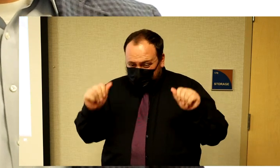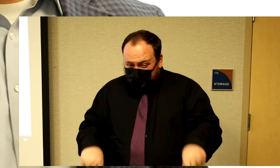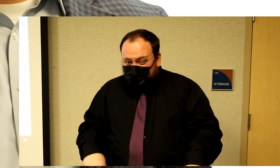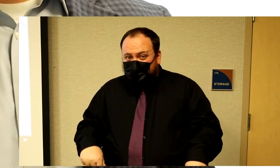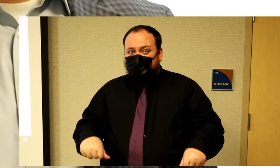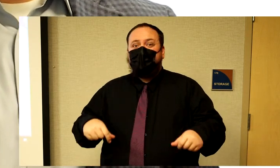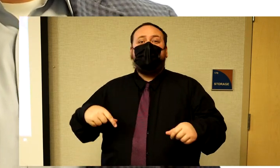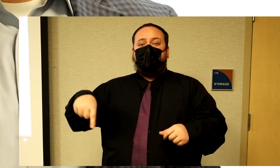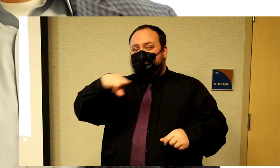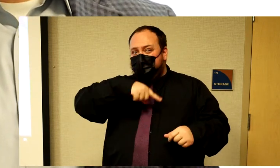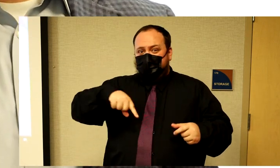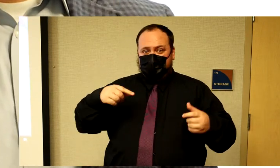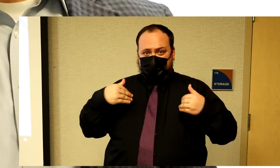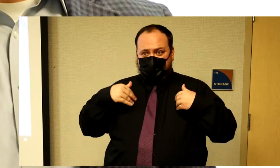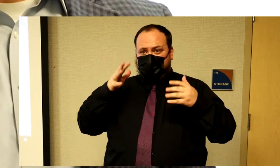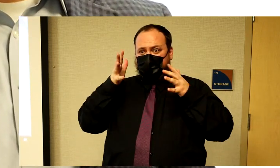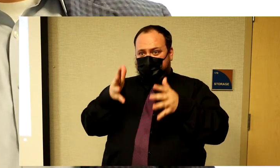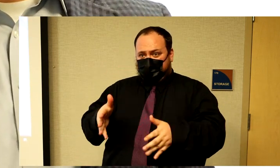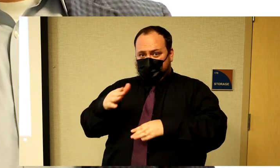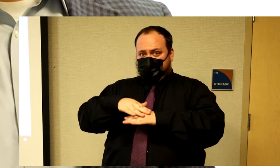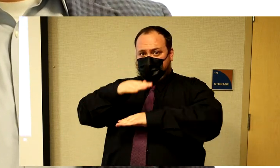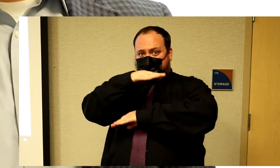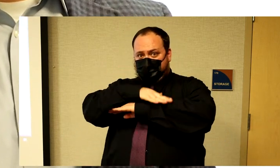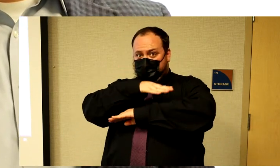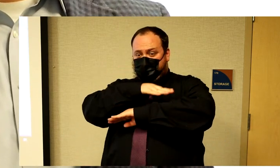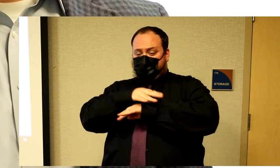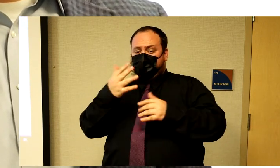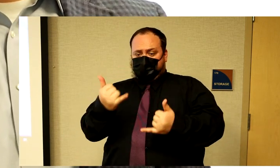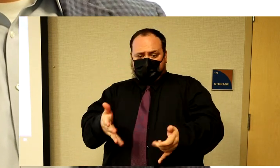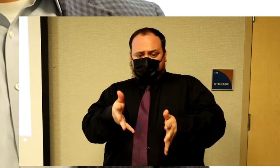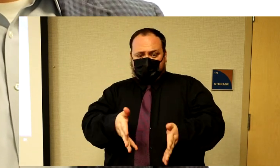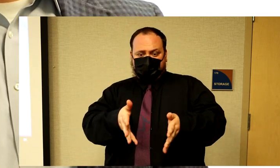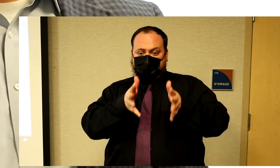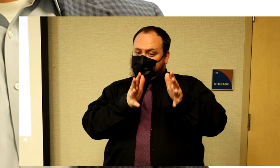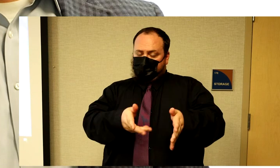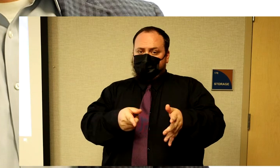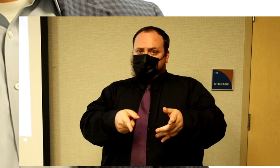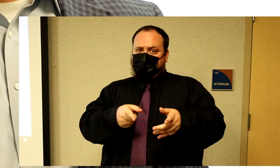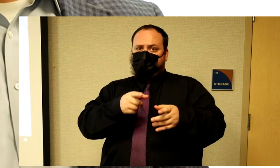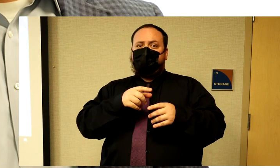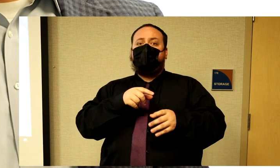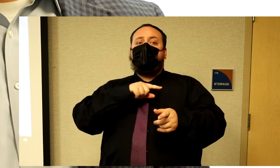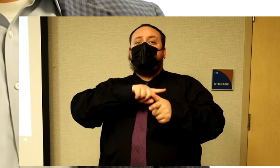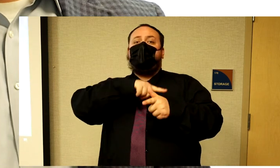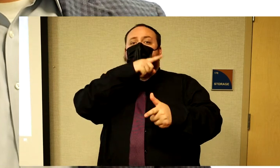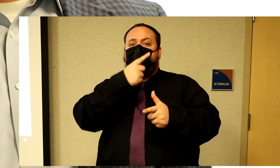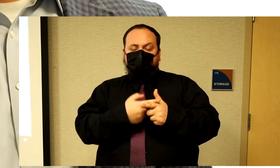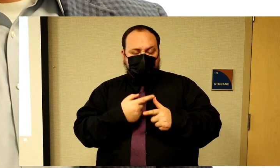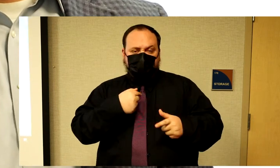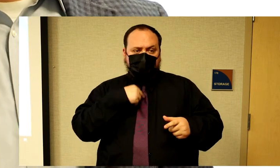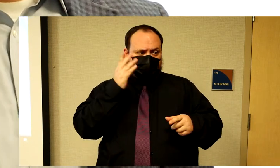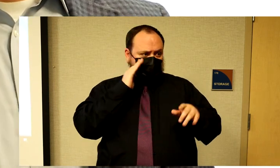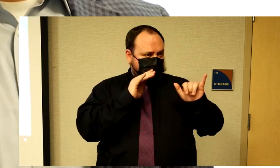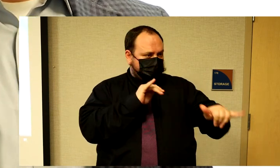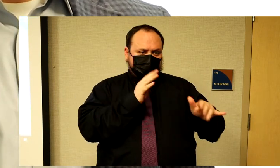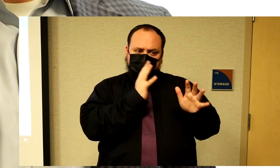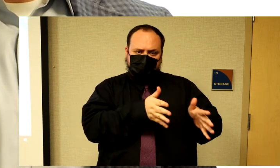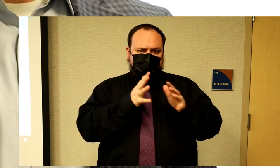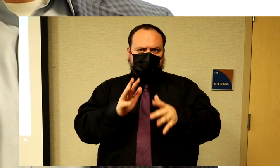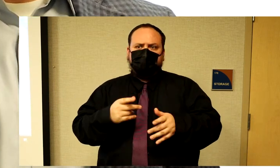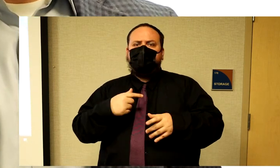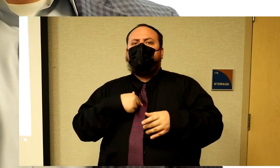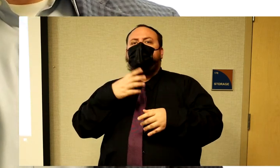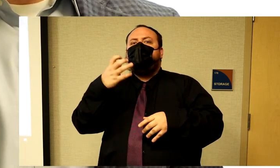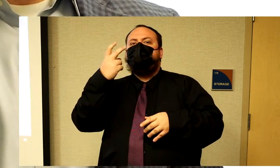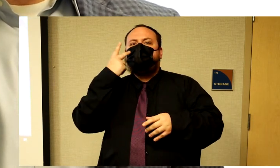leave them on the table as they are, but also folks want to see a version of it with